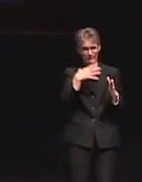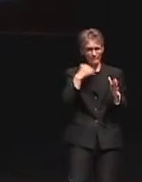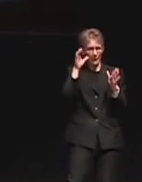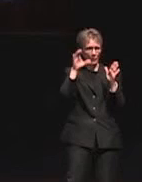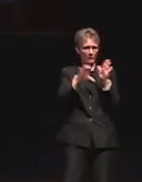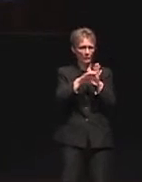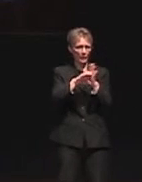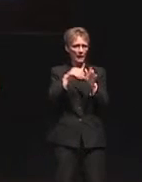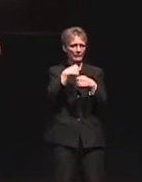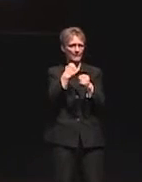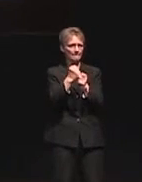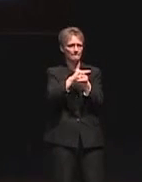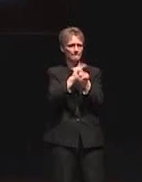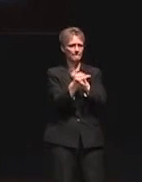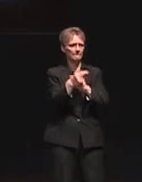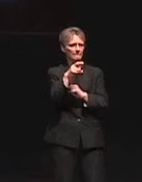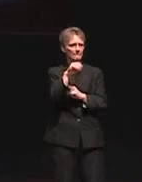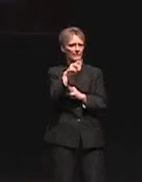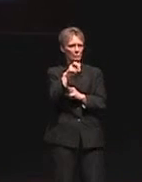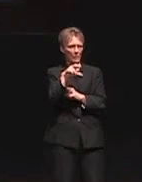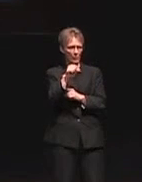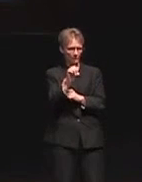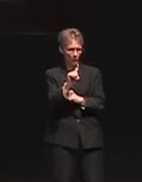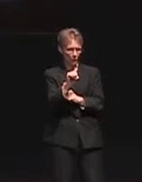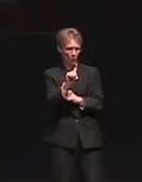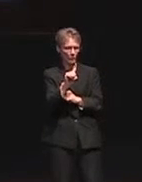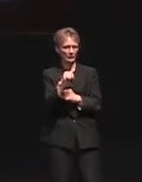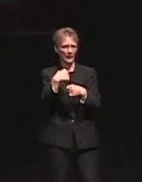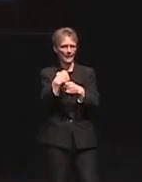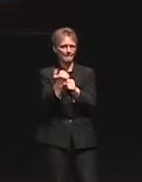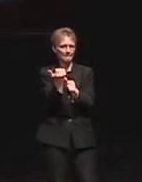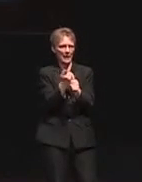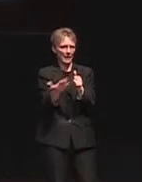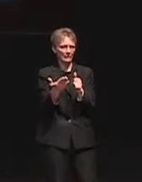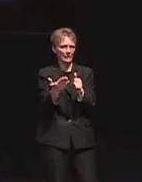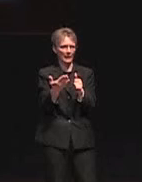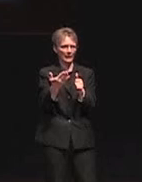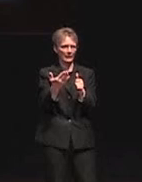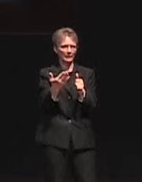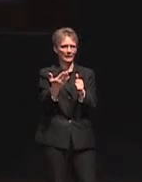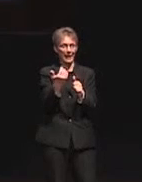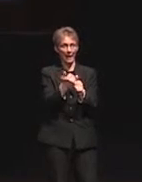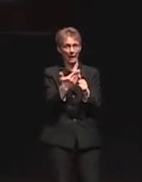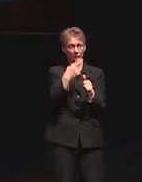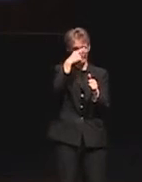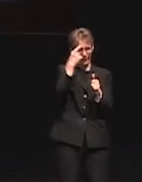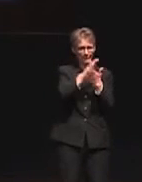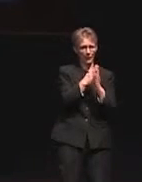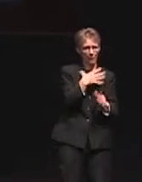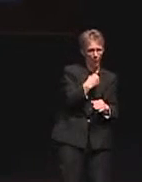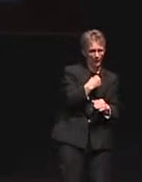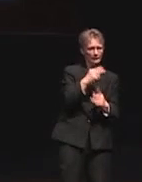a reverse. I took the black and white, I reversed it in the darkroom and made everything black, white, and everything white, black. cut the figure